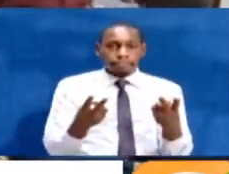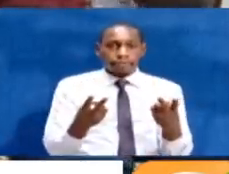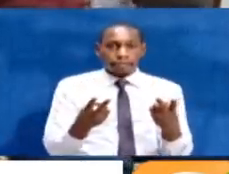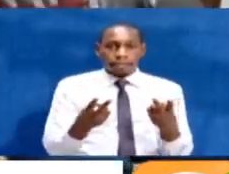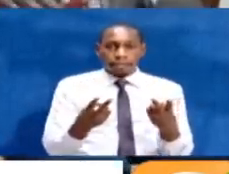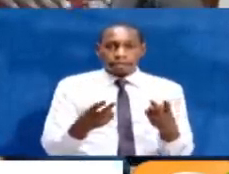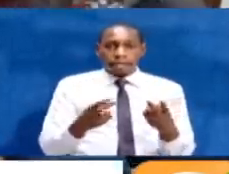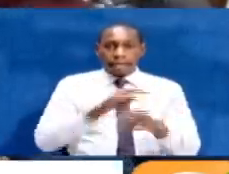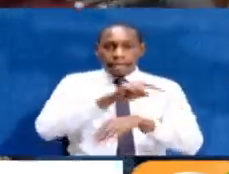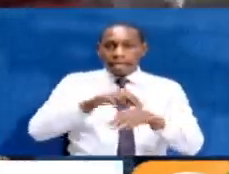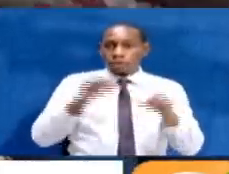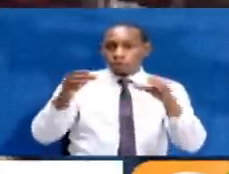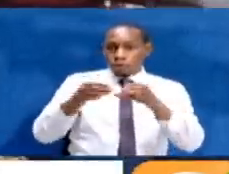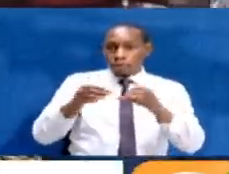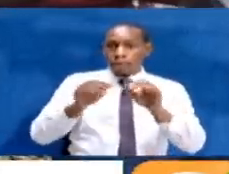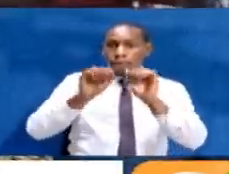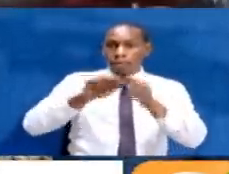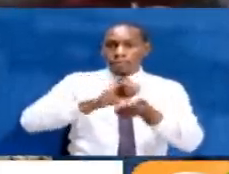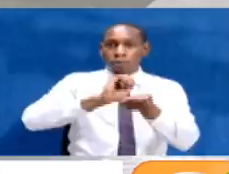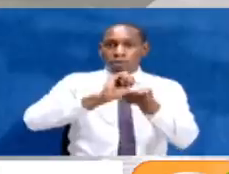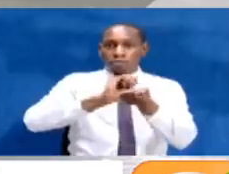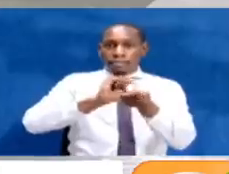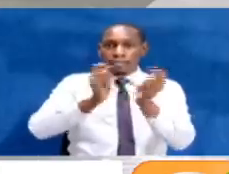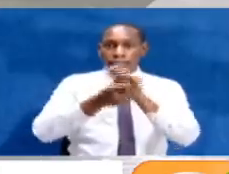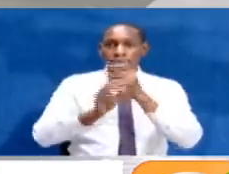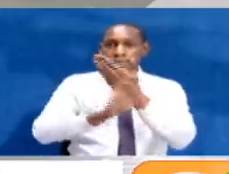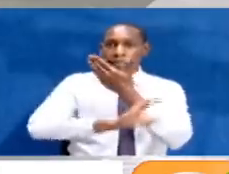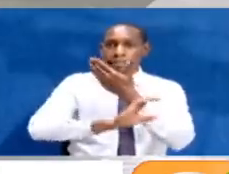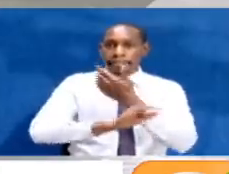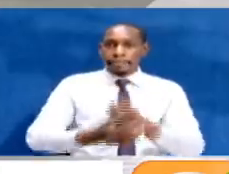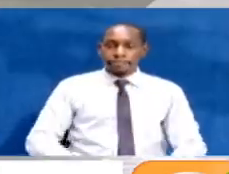vile chama ya kitaifa inaweza kubadilisha nchi.